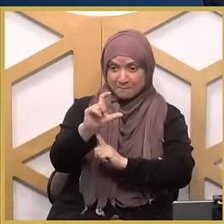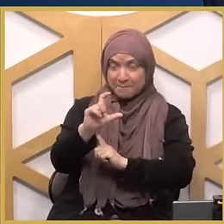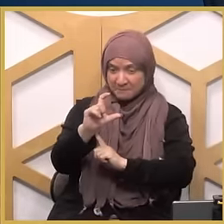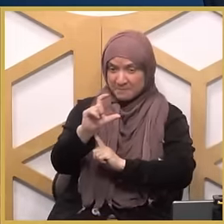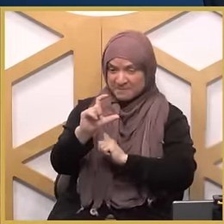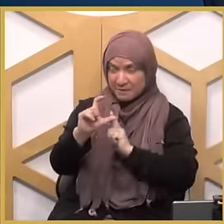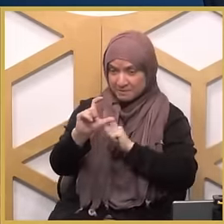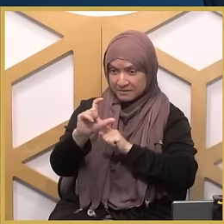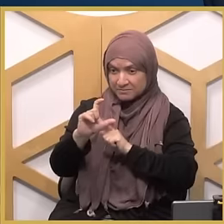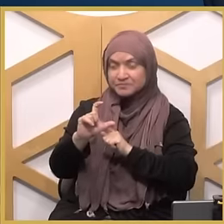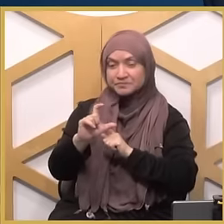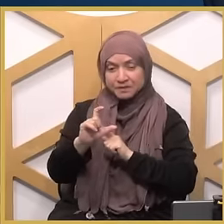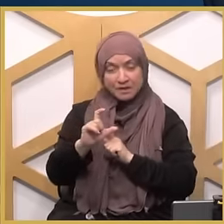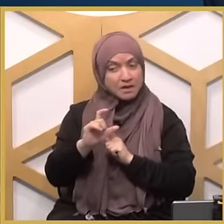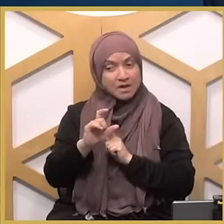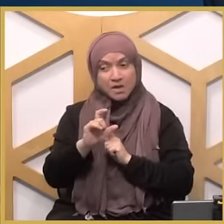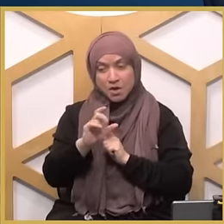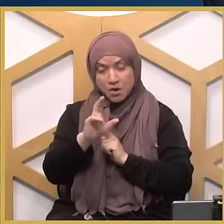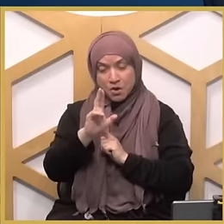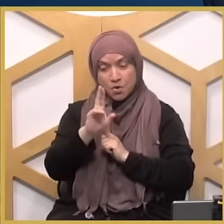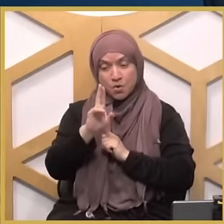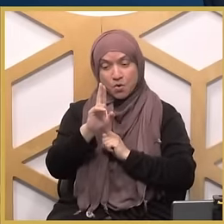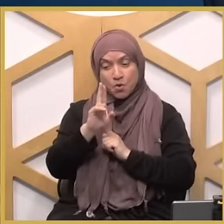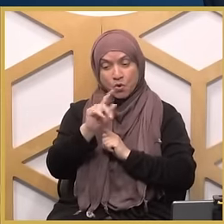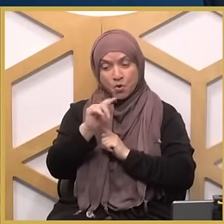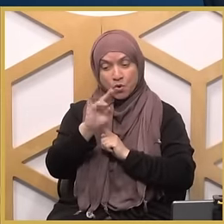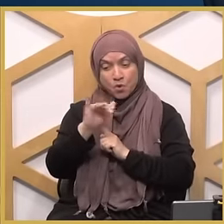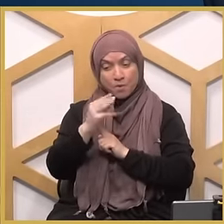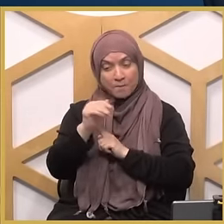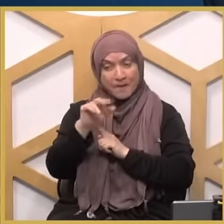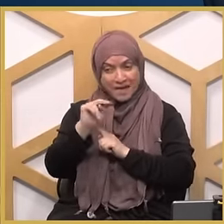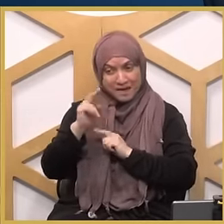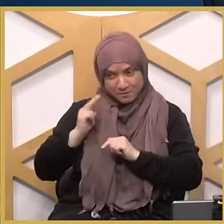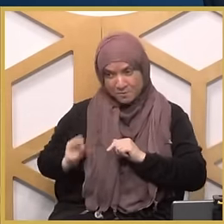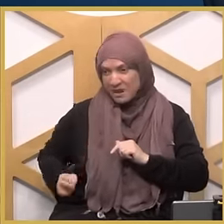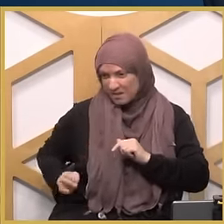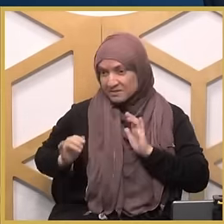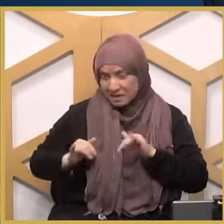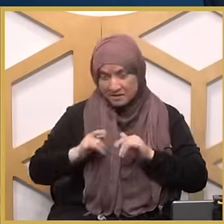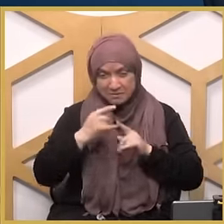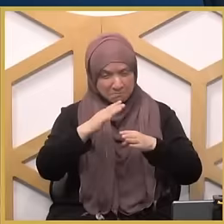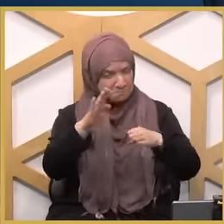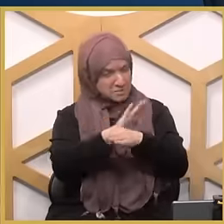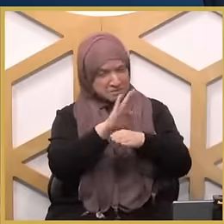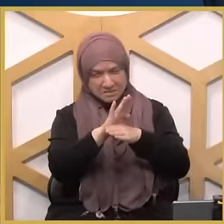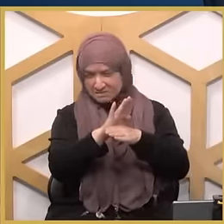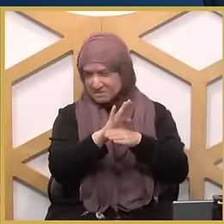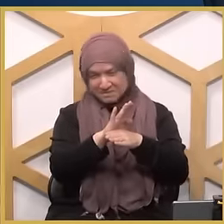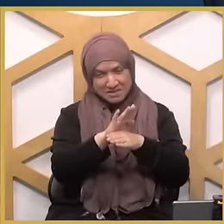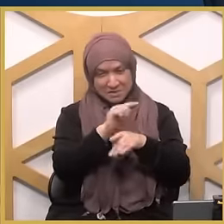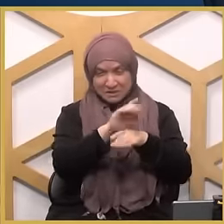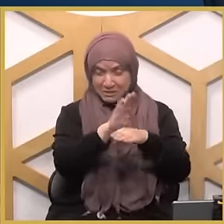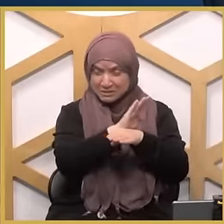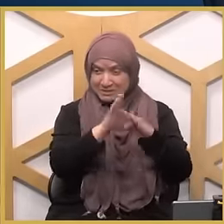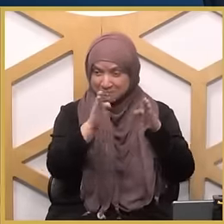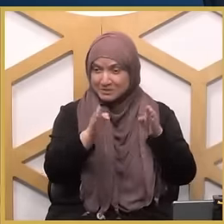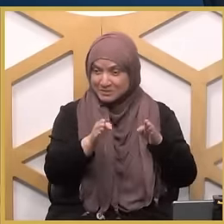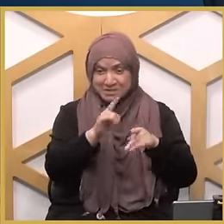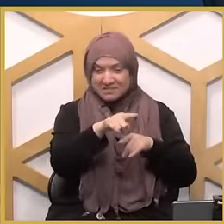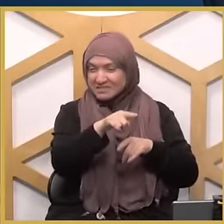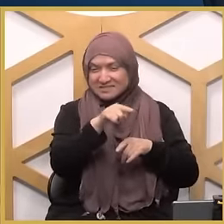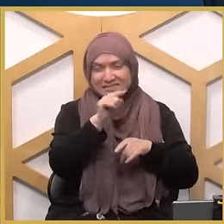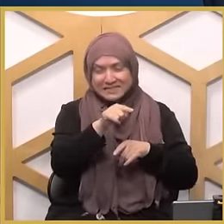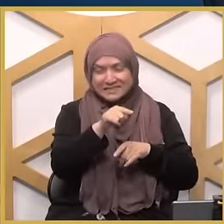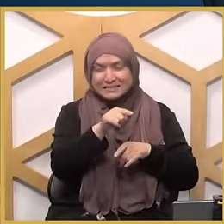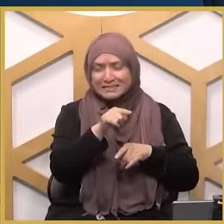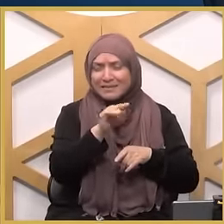And Uthman was a brilliant businessman. He was a businessman. The state at that time needed someone of his genius